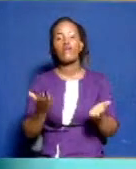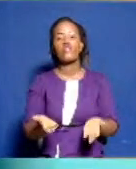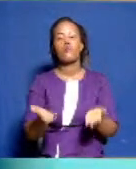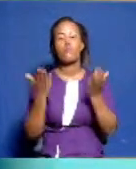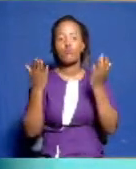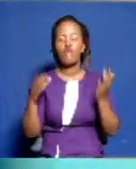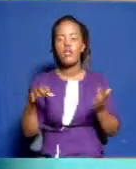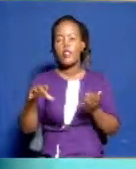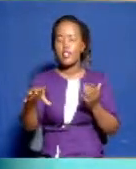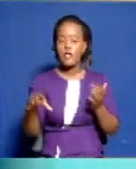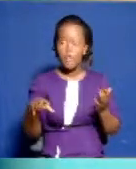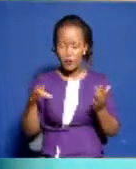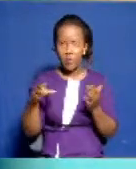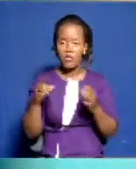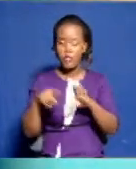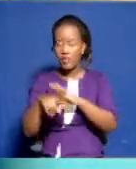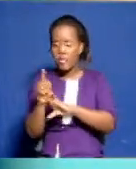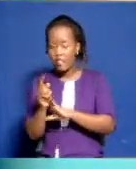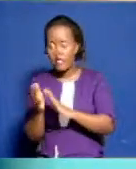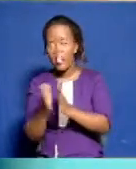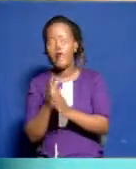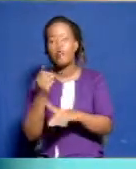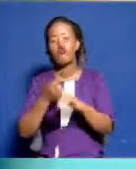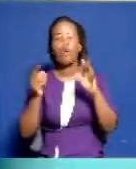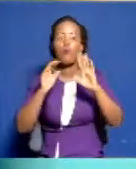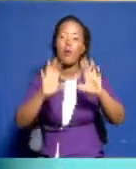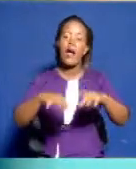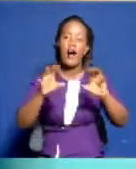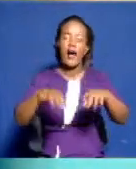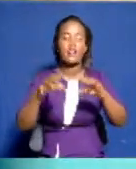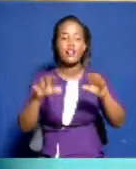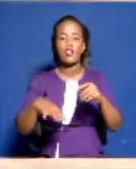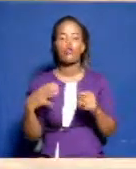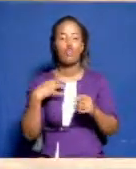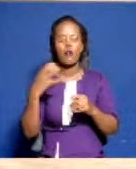transport within and from the agricultural rich region.